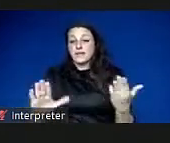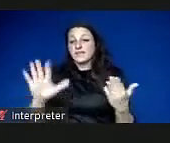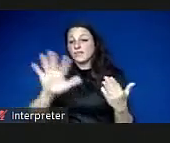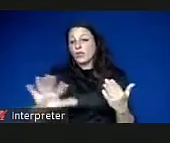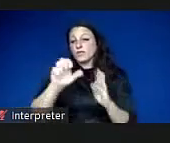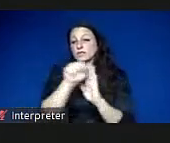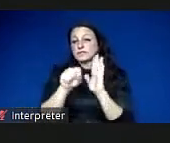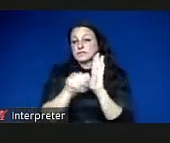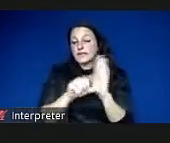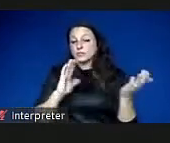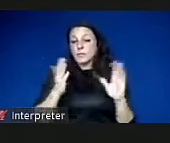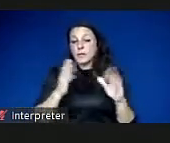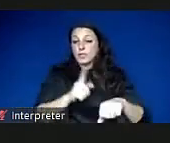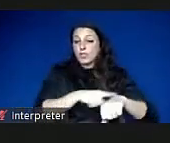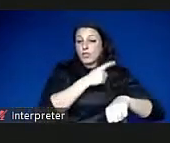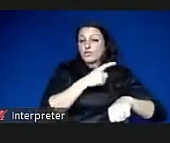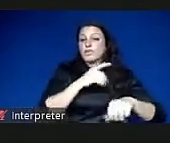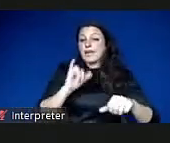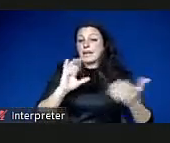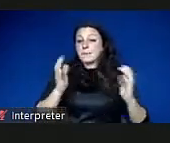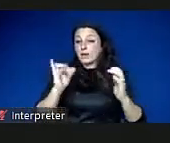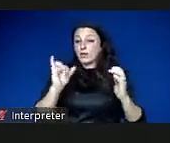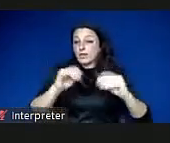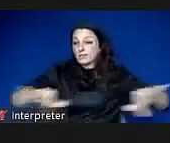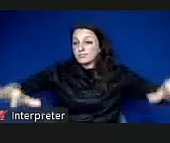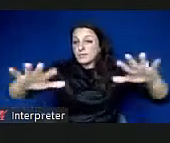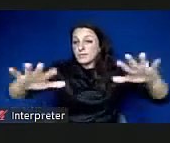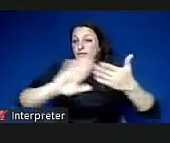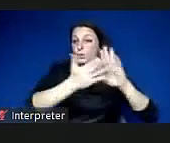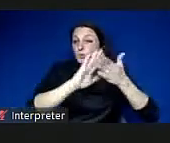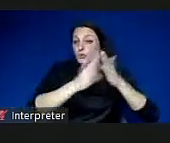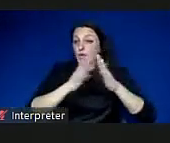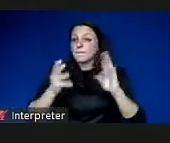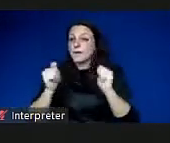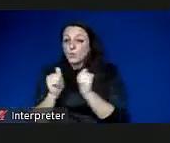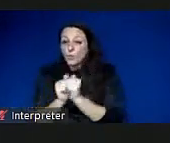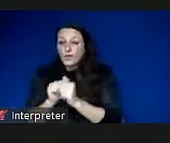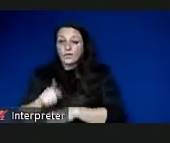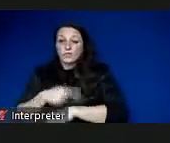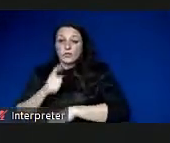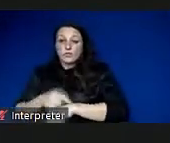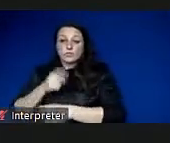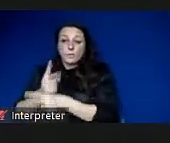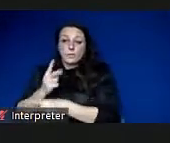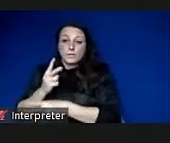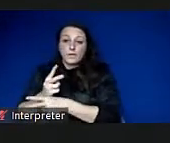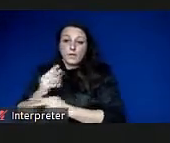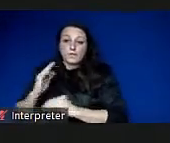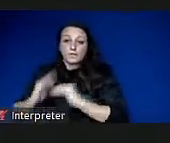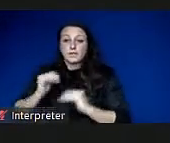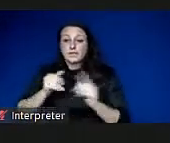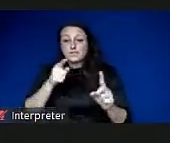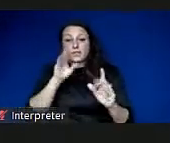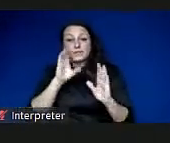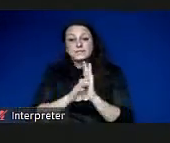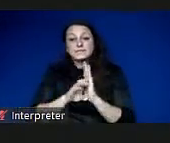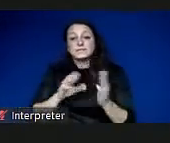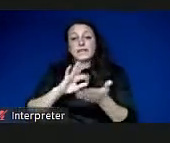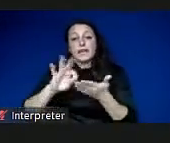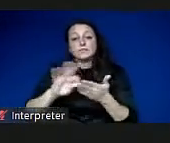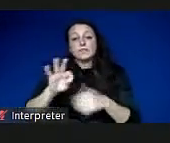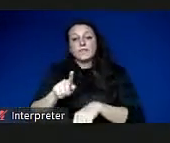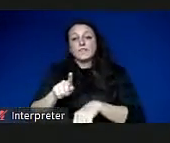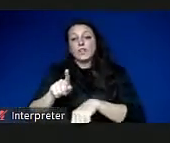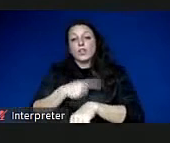to long-term care facilities and deaths specifically. So in this figure, counts of long-term care facilities are shown on